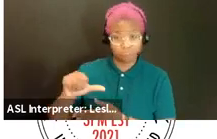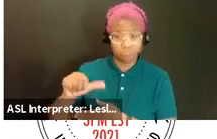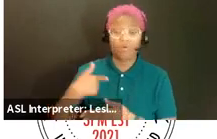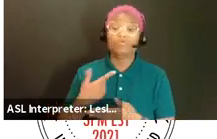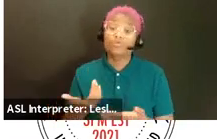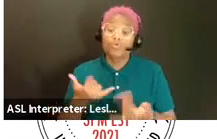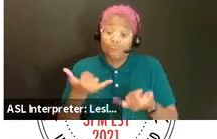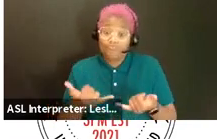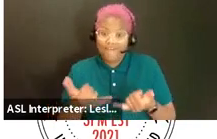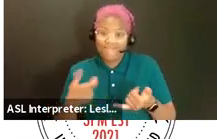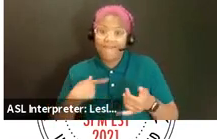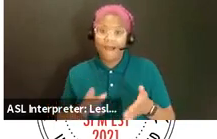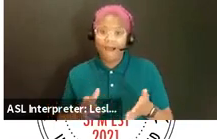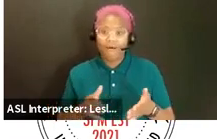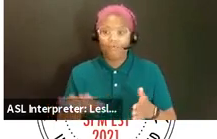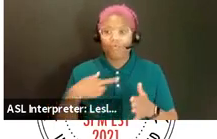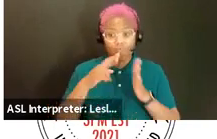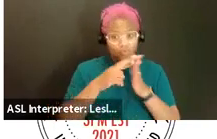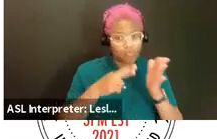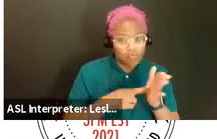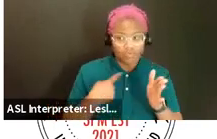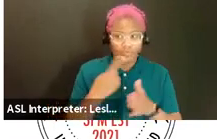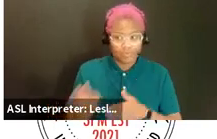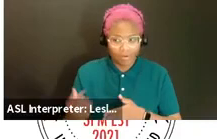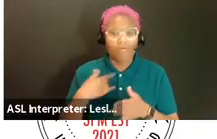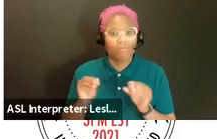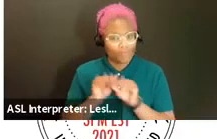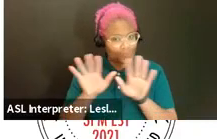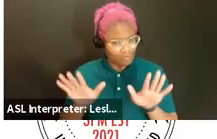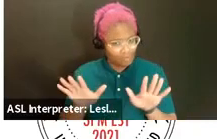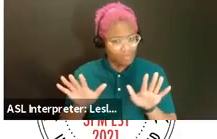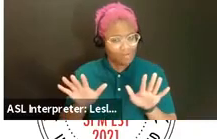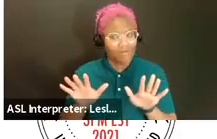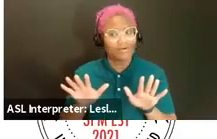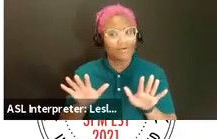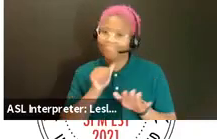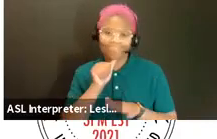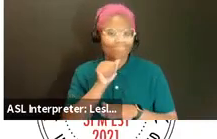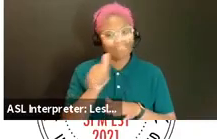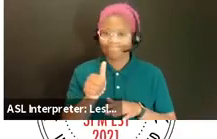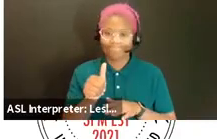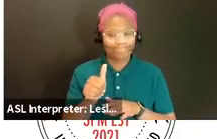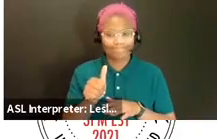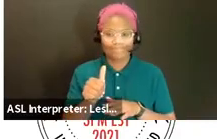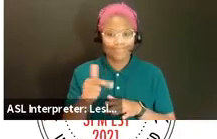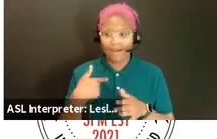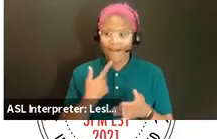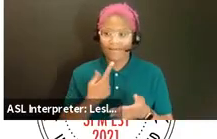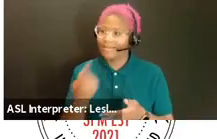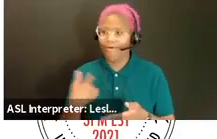new instruction. We hope this bears fruit, but they're under new instruction to not be just kind